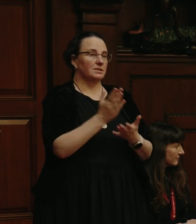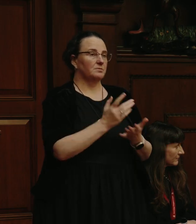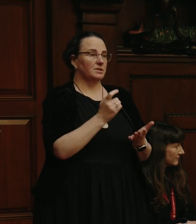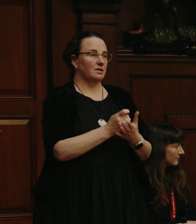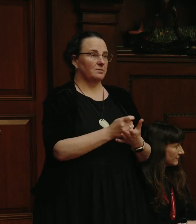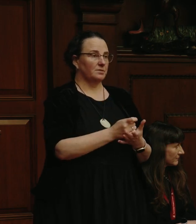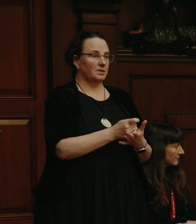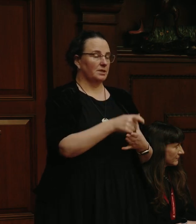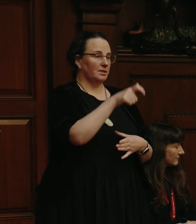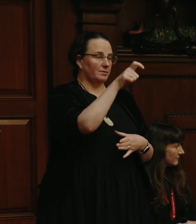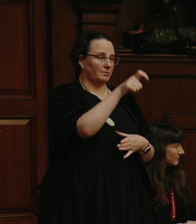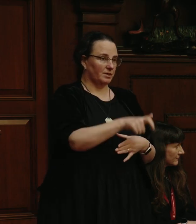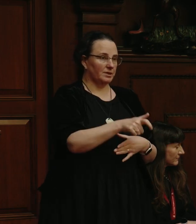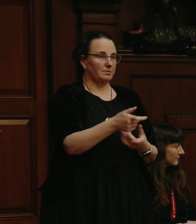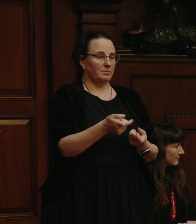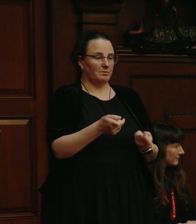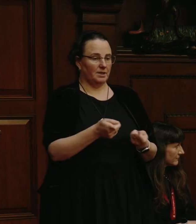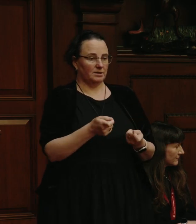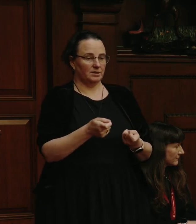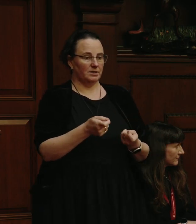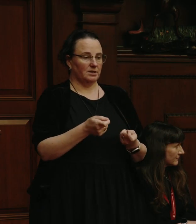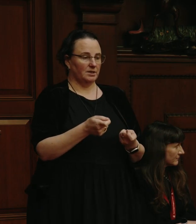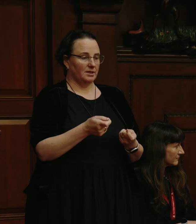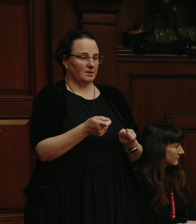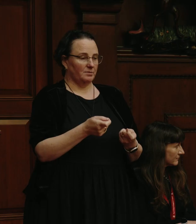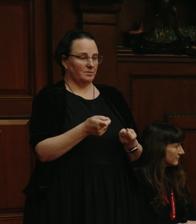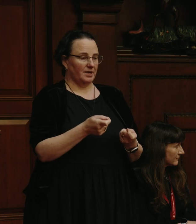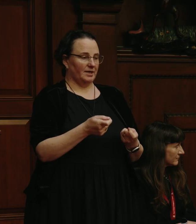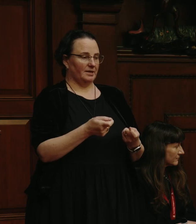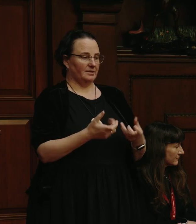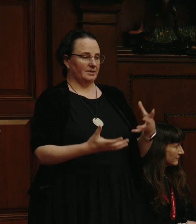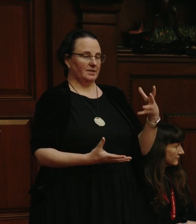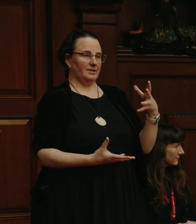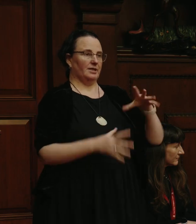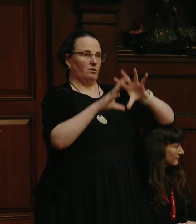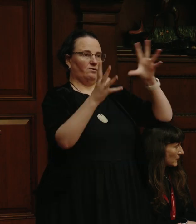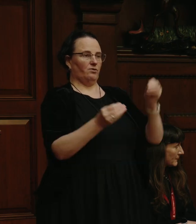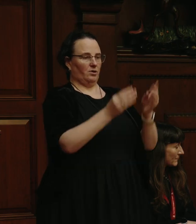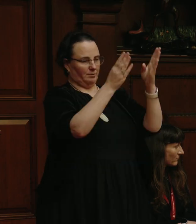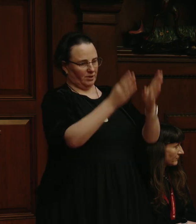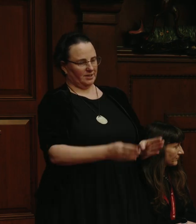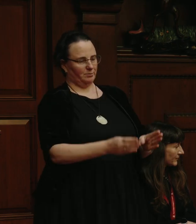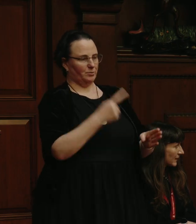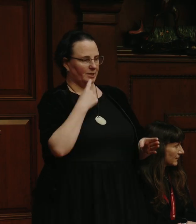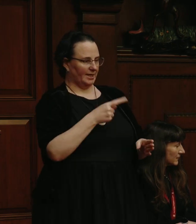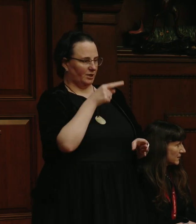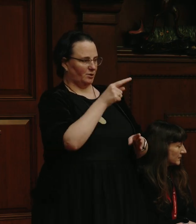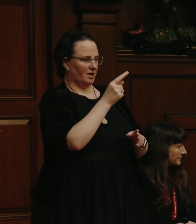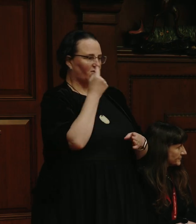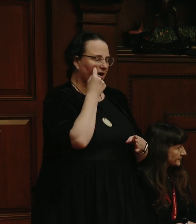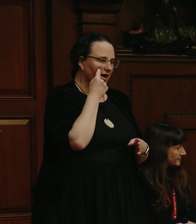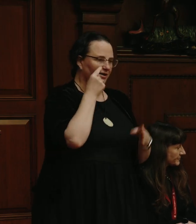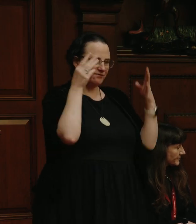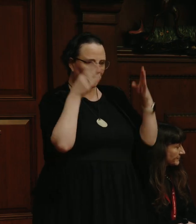patients are being managed by the sum of their parts and not as a person. And I think,